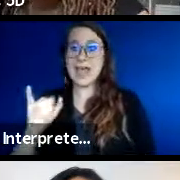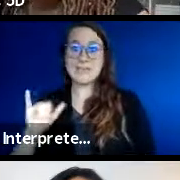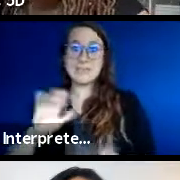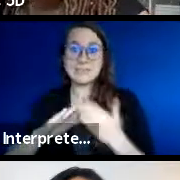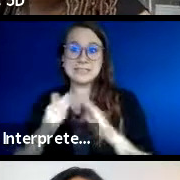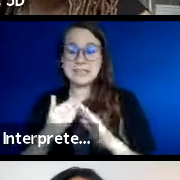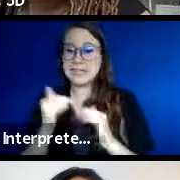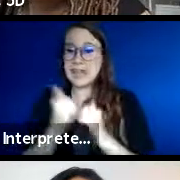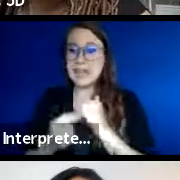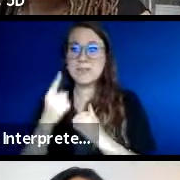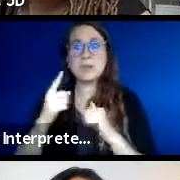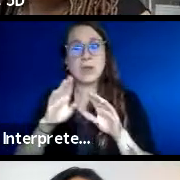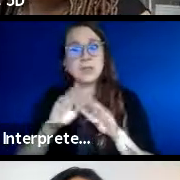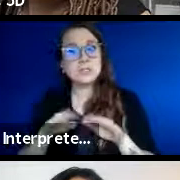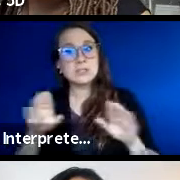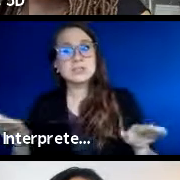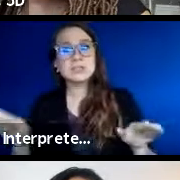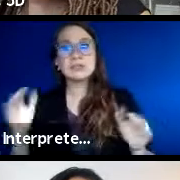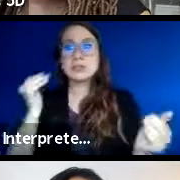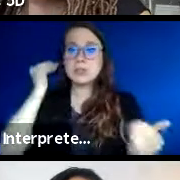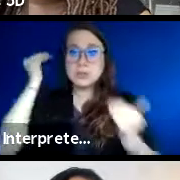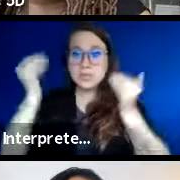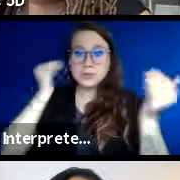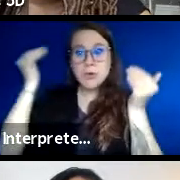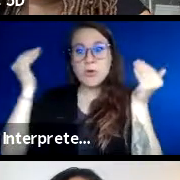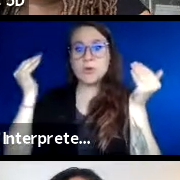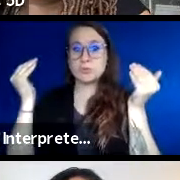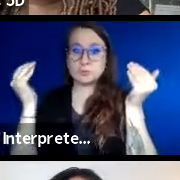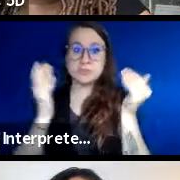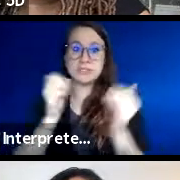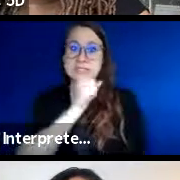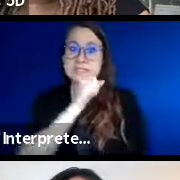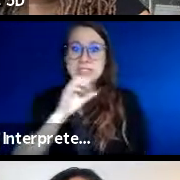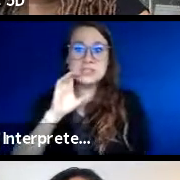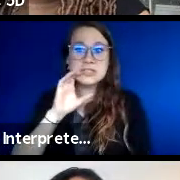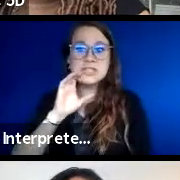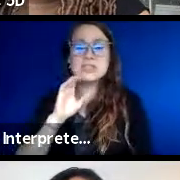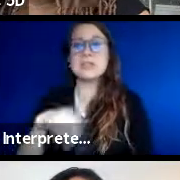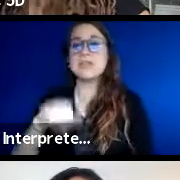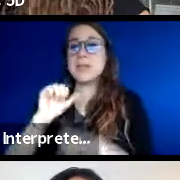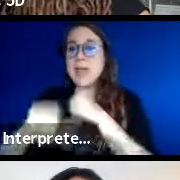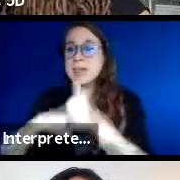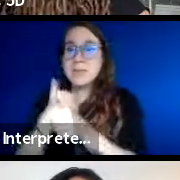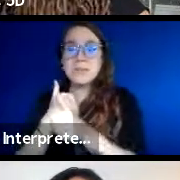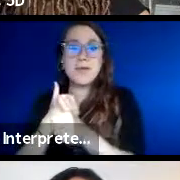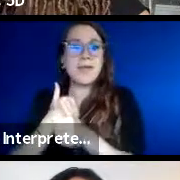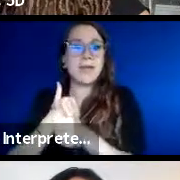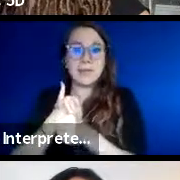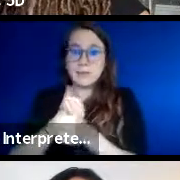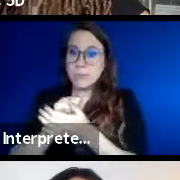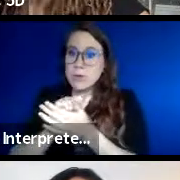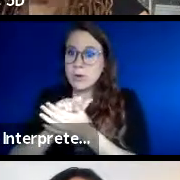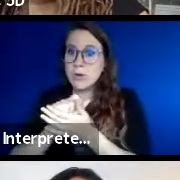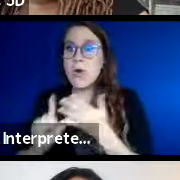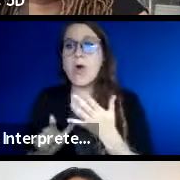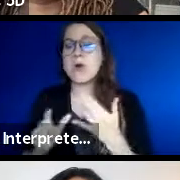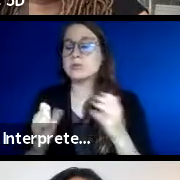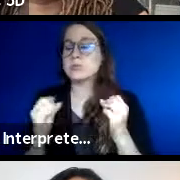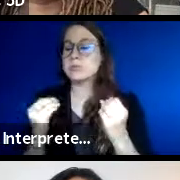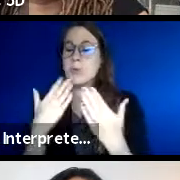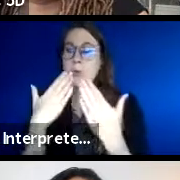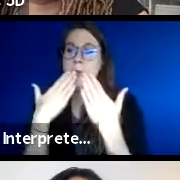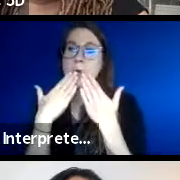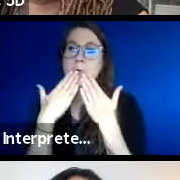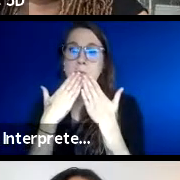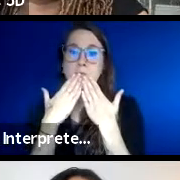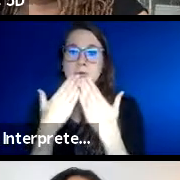everyone, the children, the adults, the seniors, the alumni, everyone is so